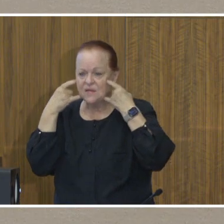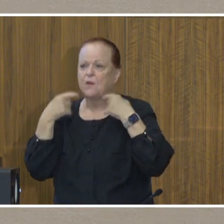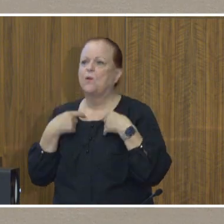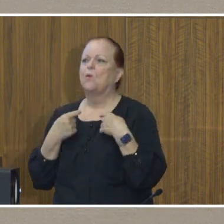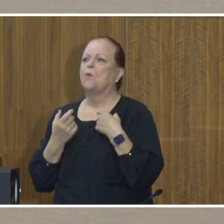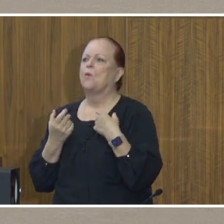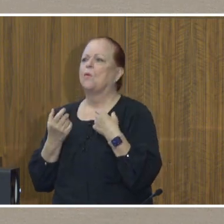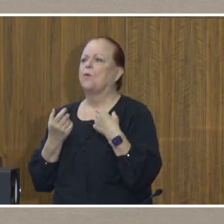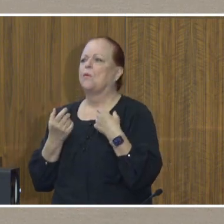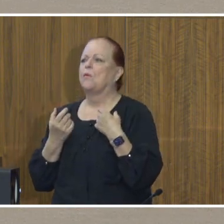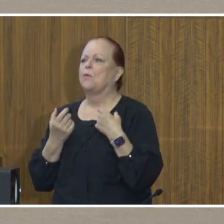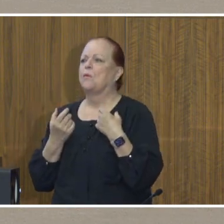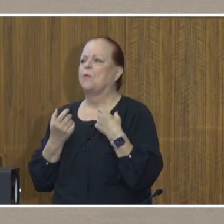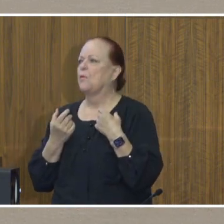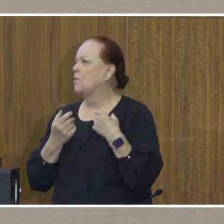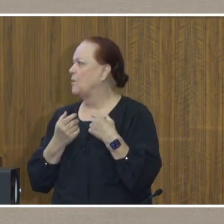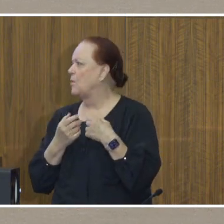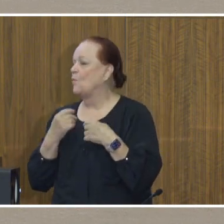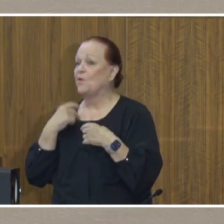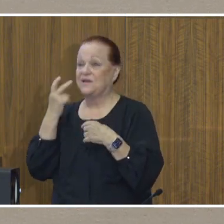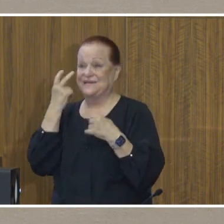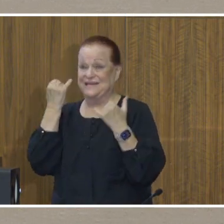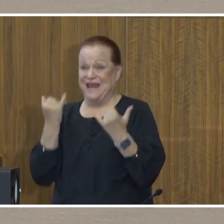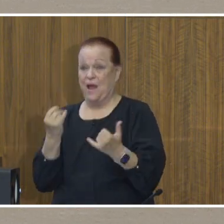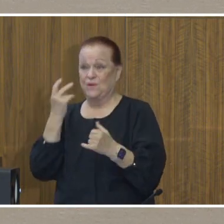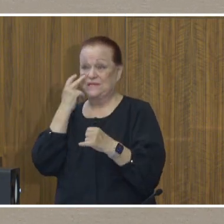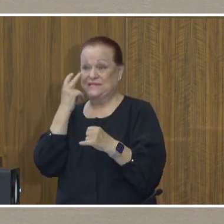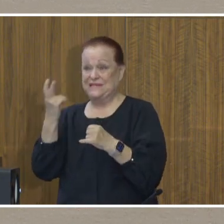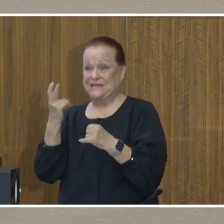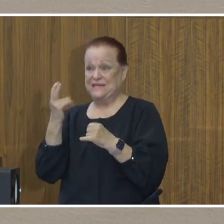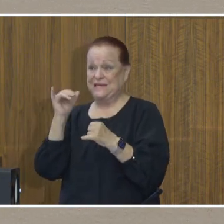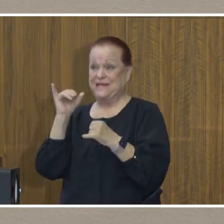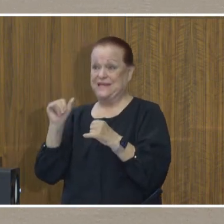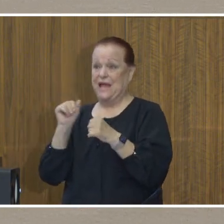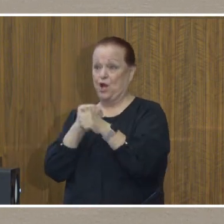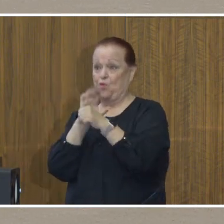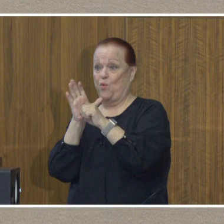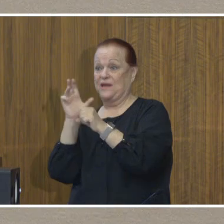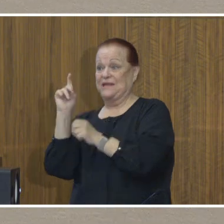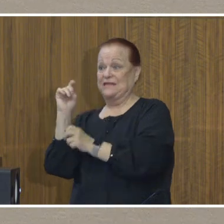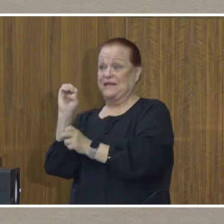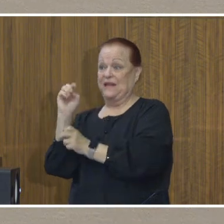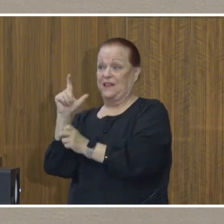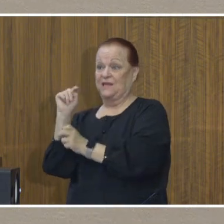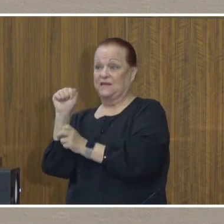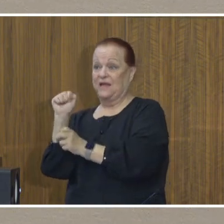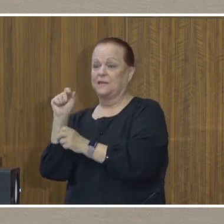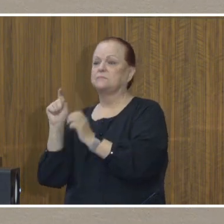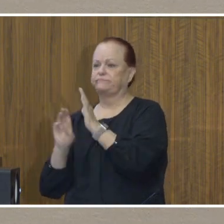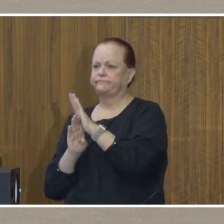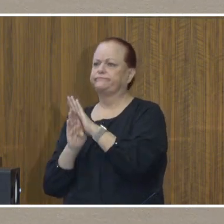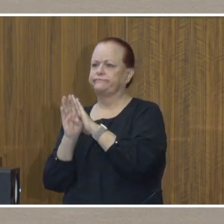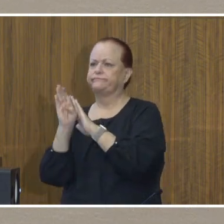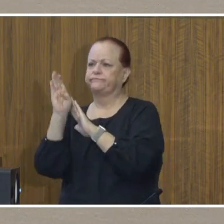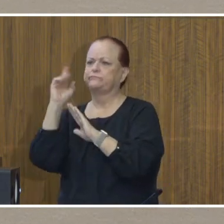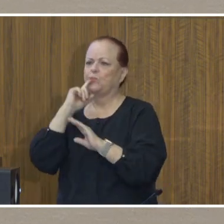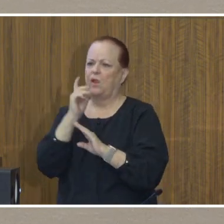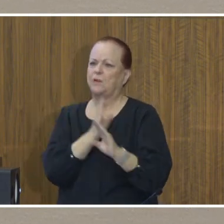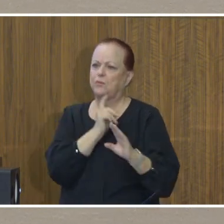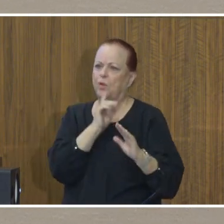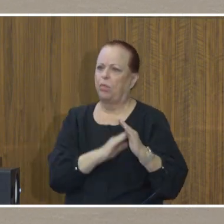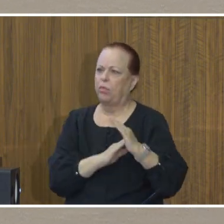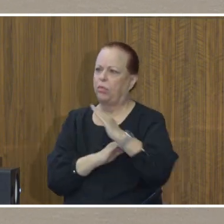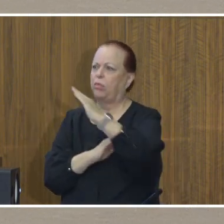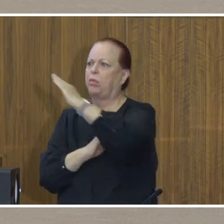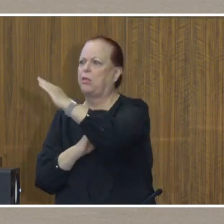point seeing a rise in cases from the Delta variant, and it's very important. And I'm so grateful that you're all